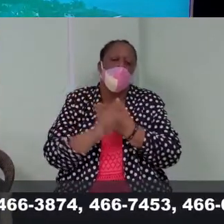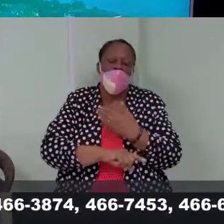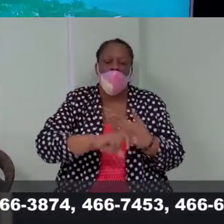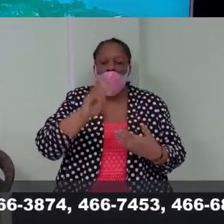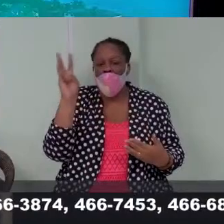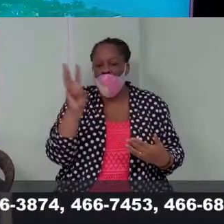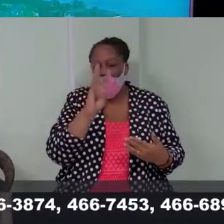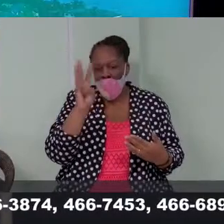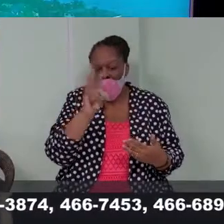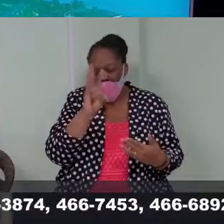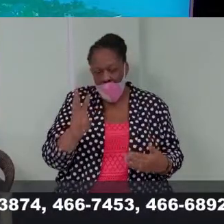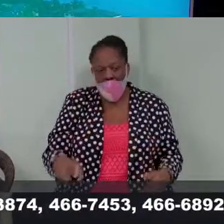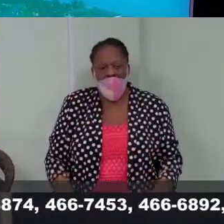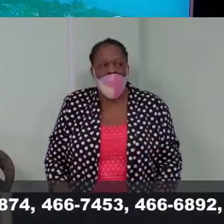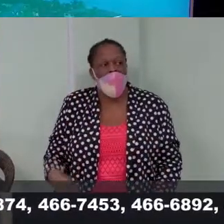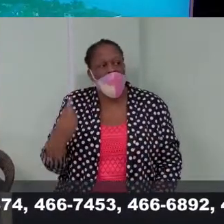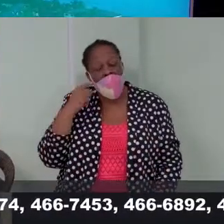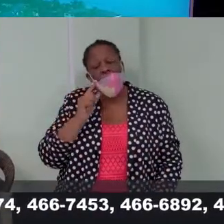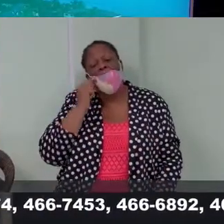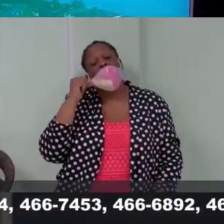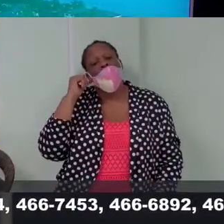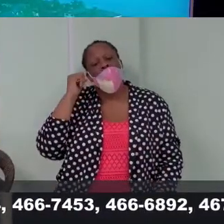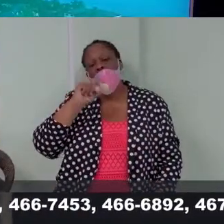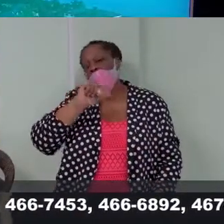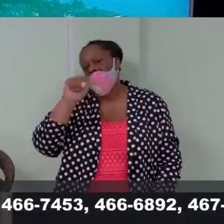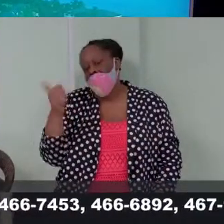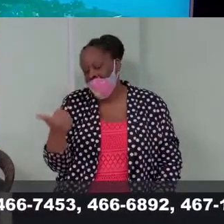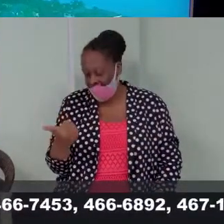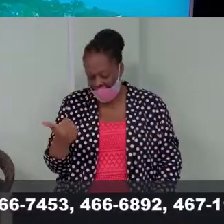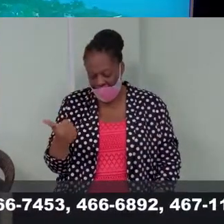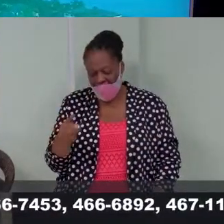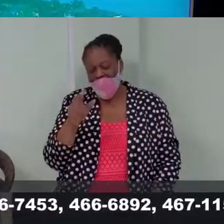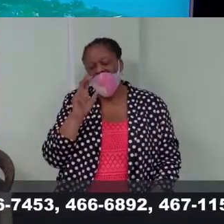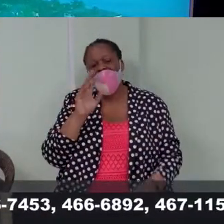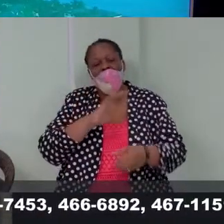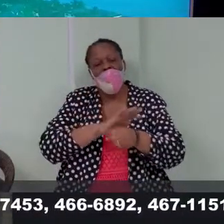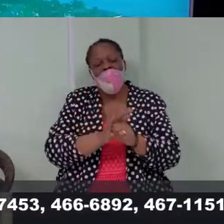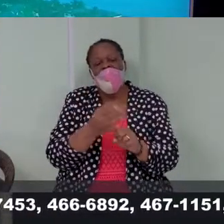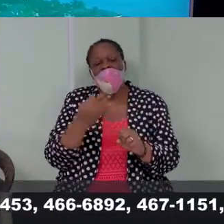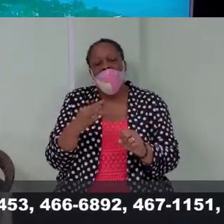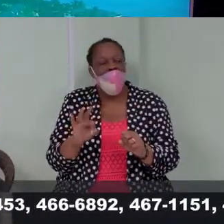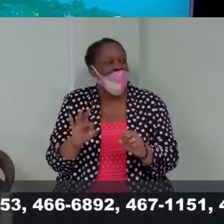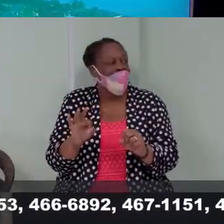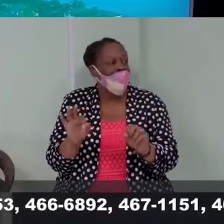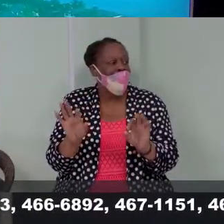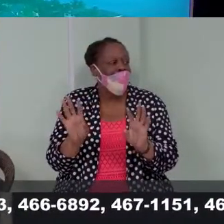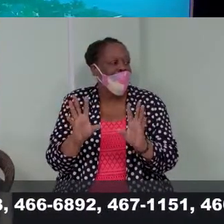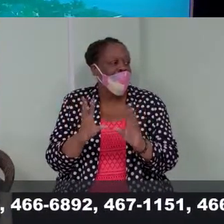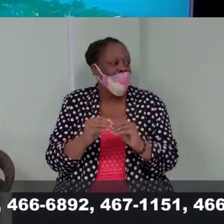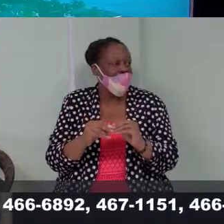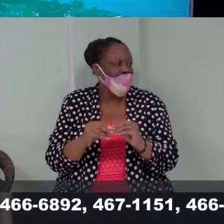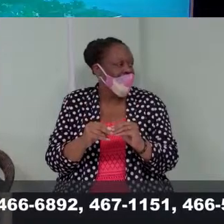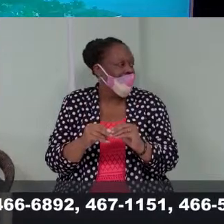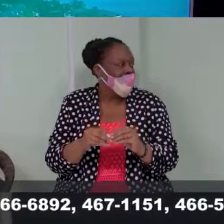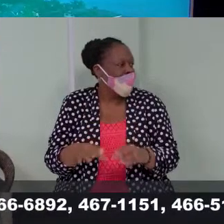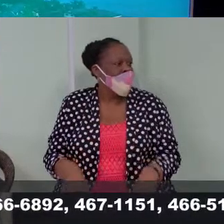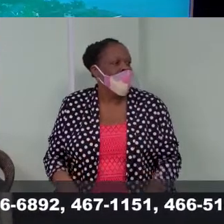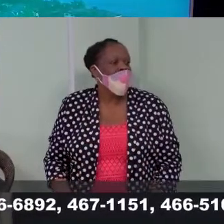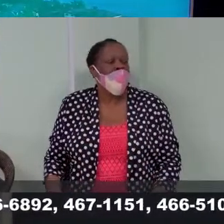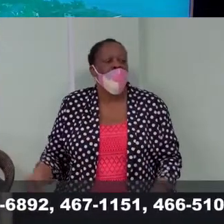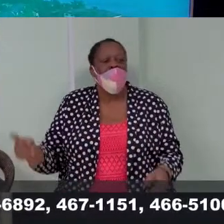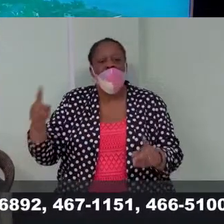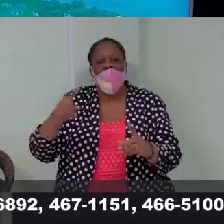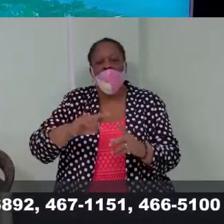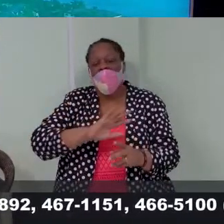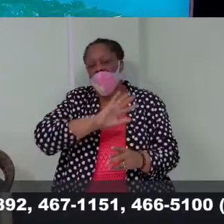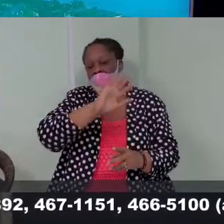Wednesday, for another NEOC COVID-19 weekly briefing. Until then,